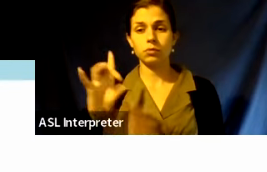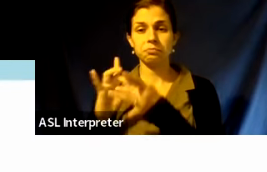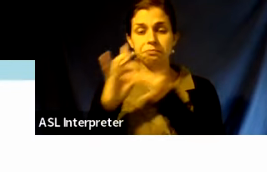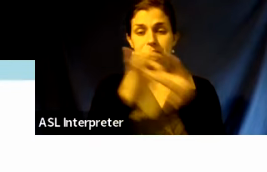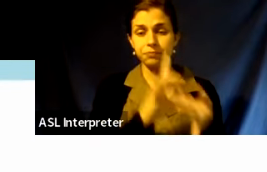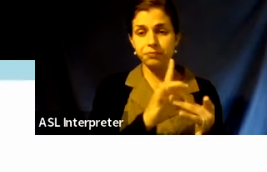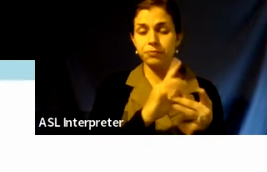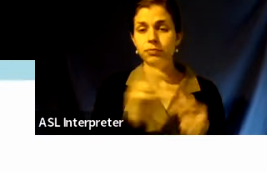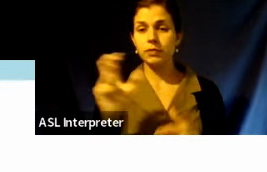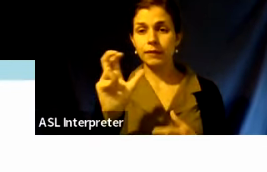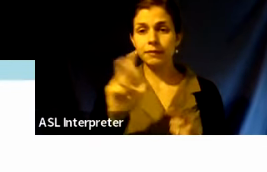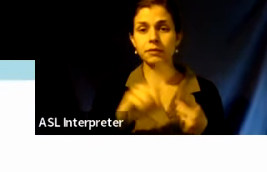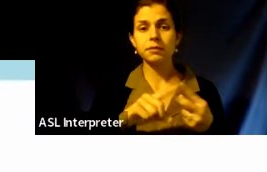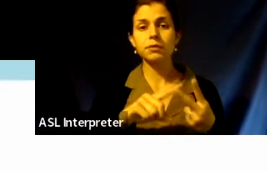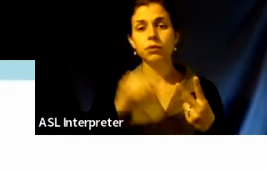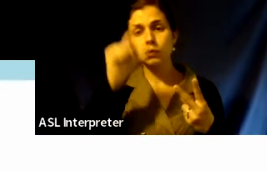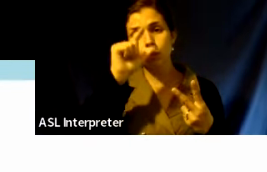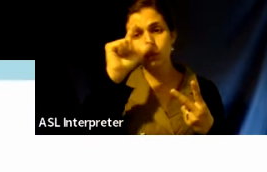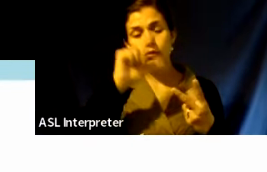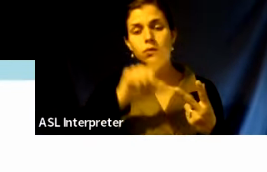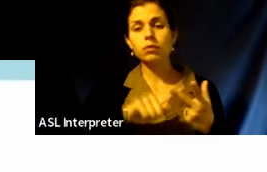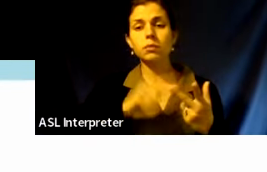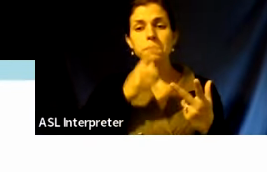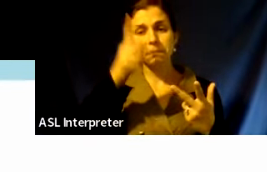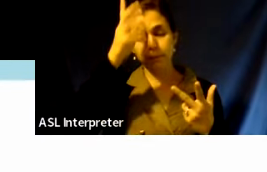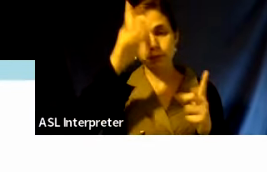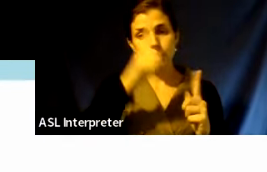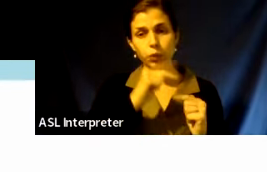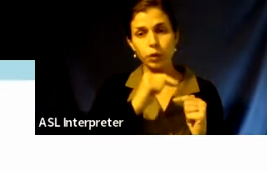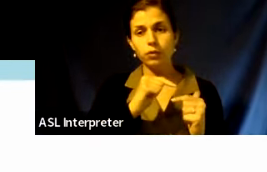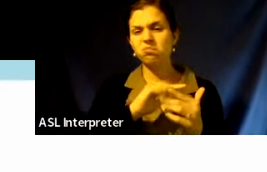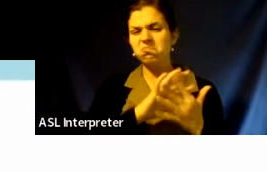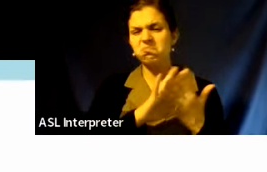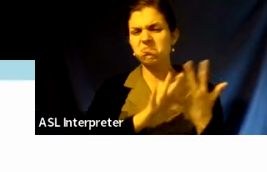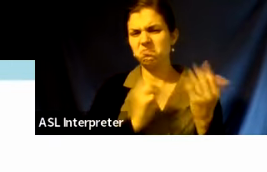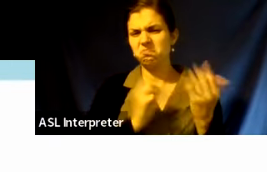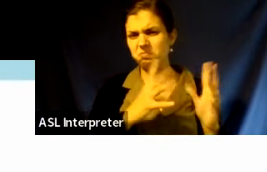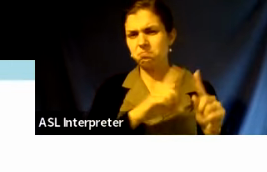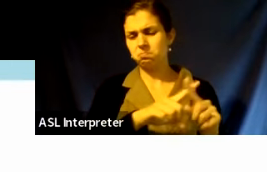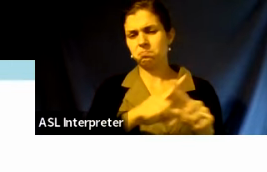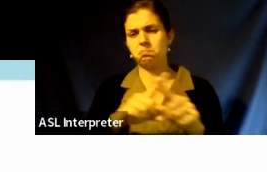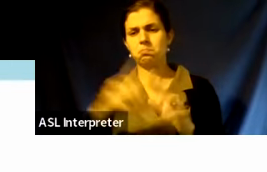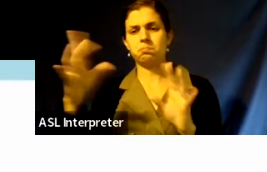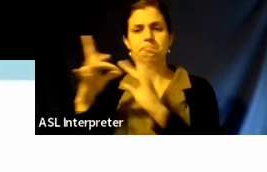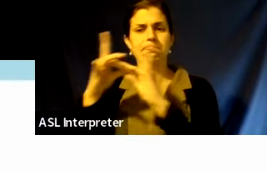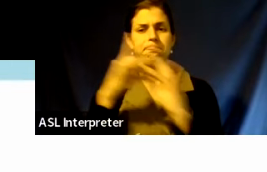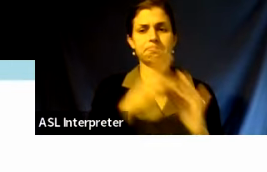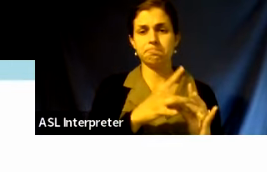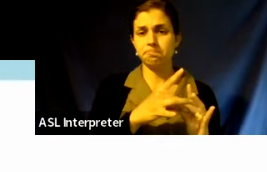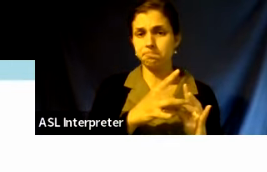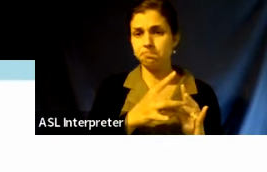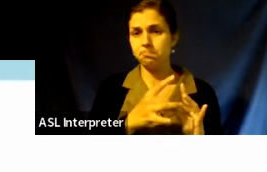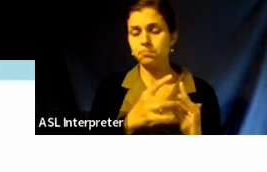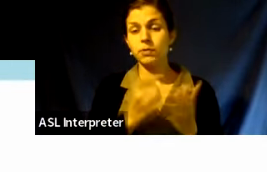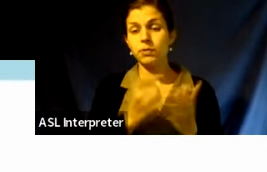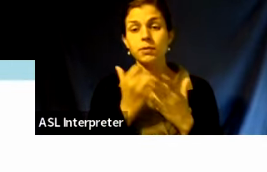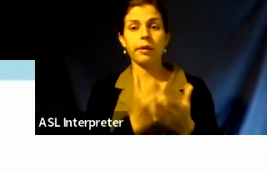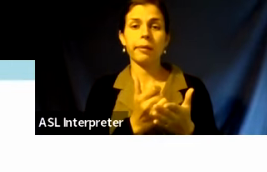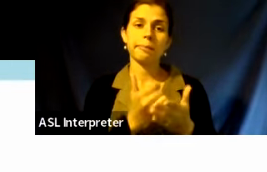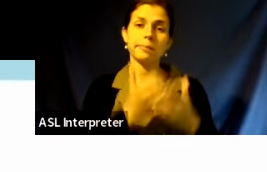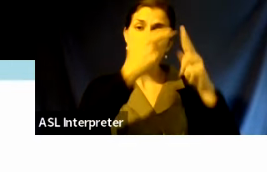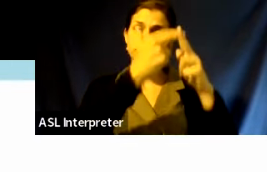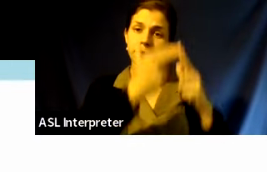Canvas, Google, ParentSquare, and other third-party systems to roster classes and